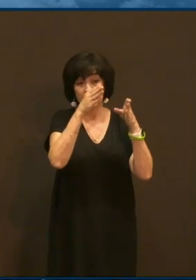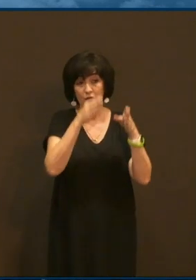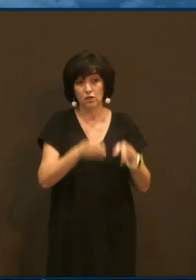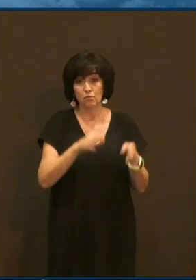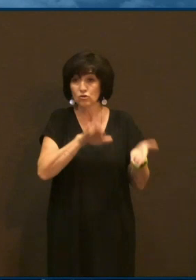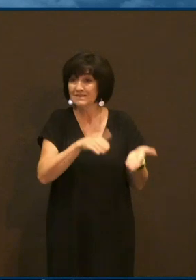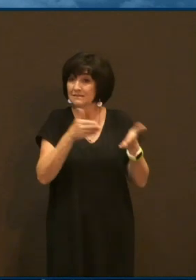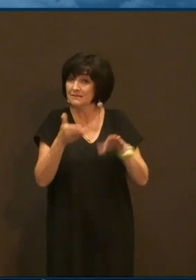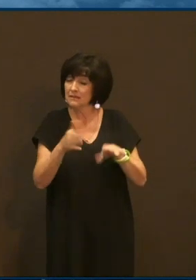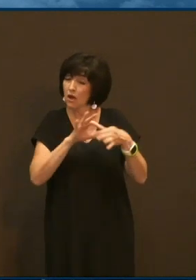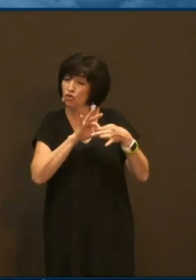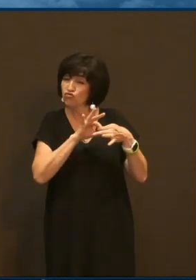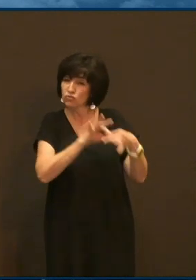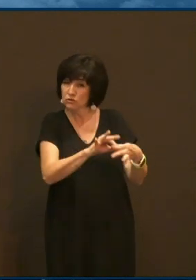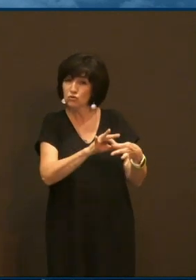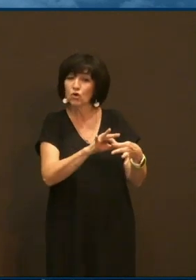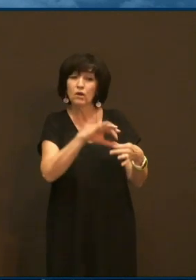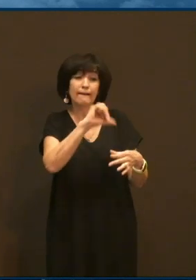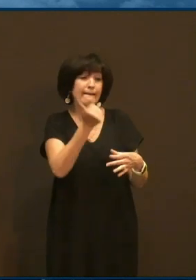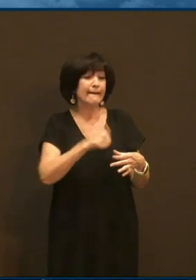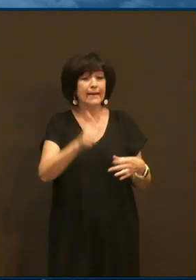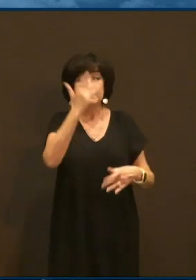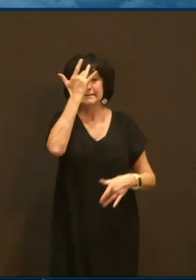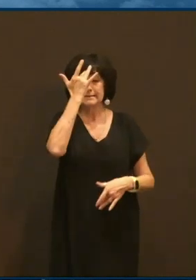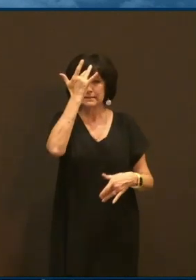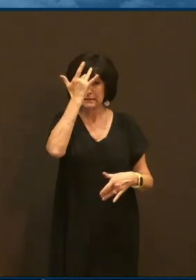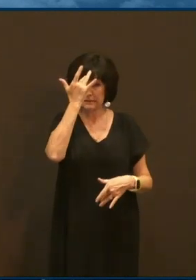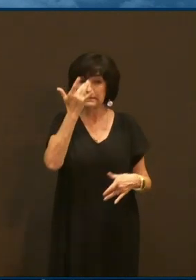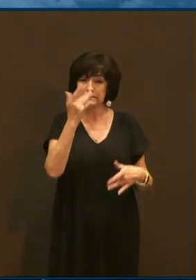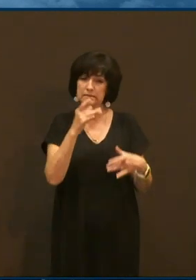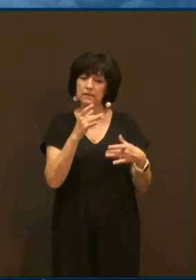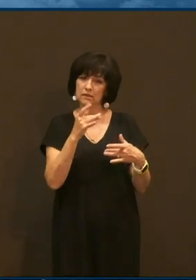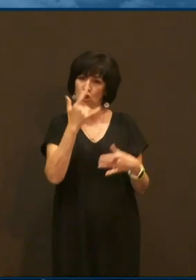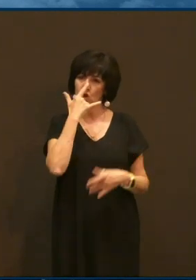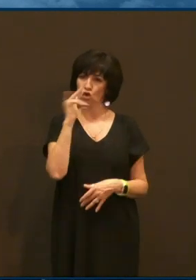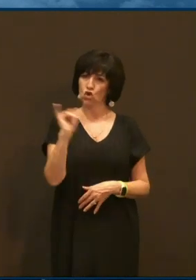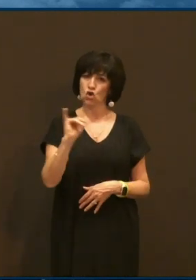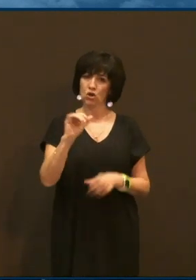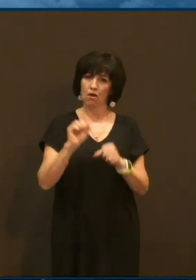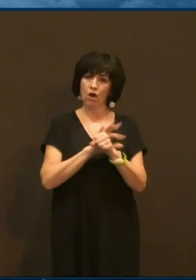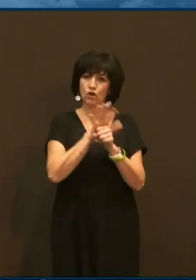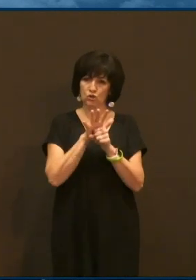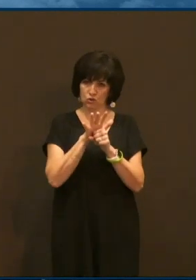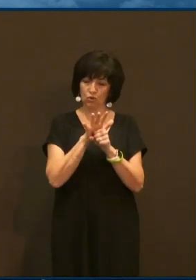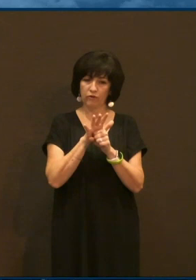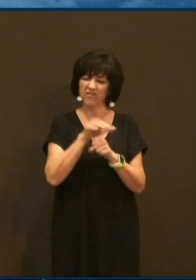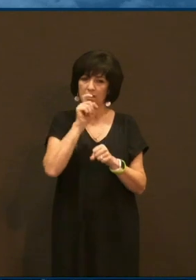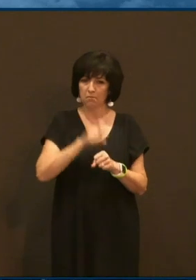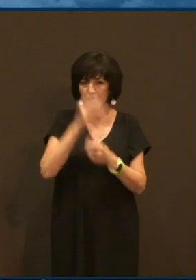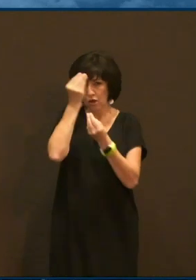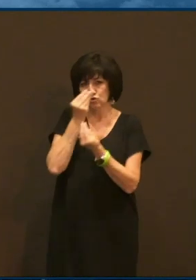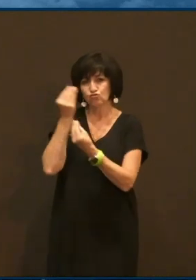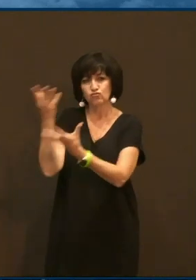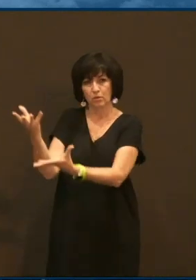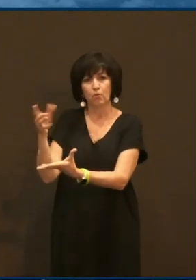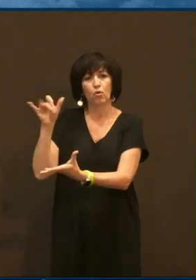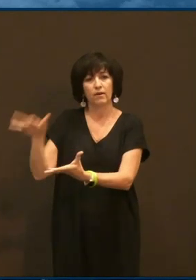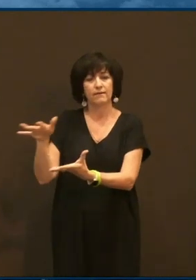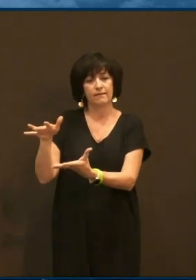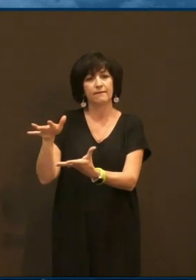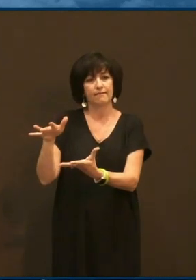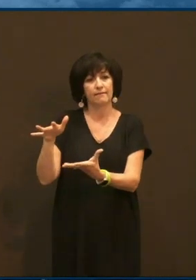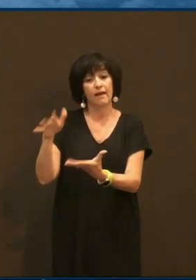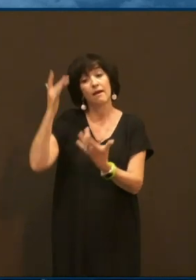be reported to DPH epidemiologists, as well as for those physicians who enter the information into a